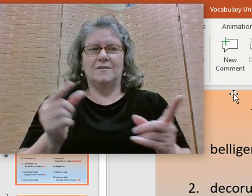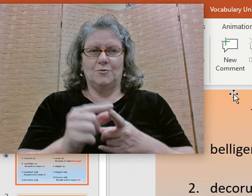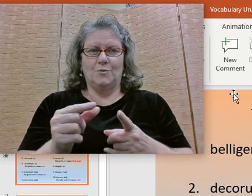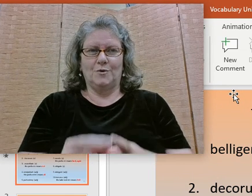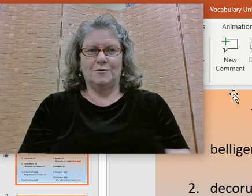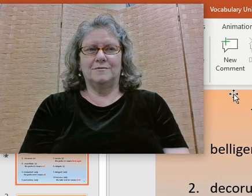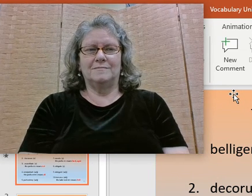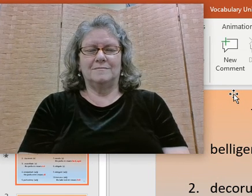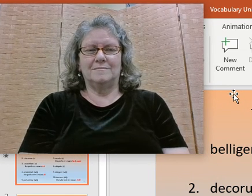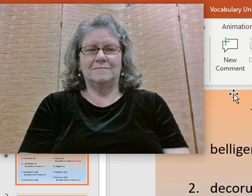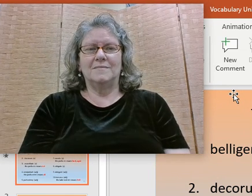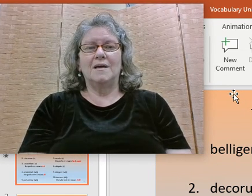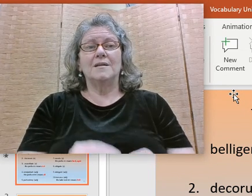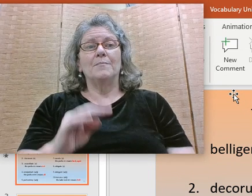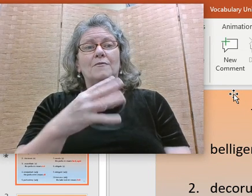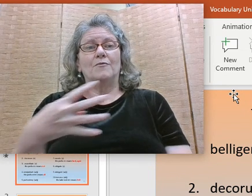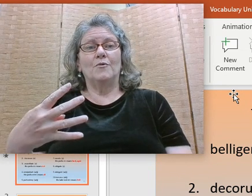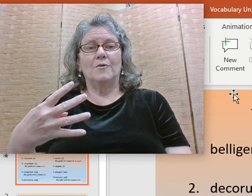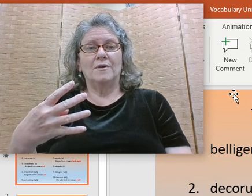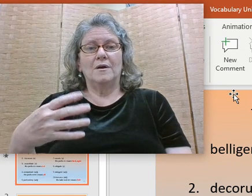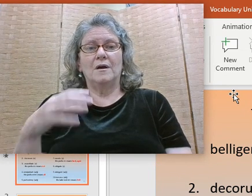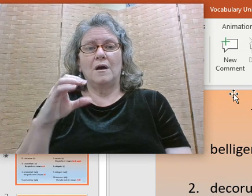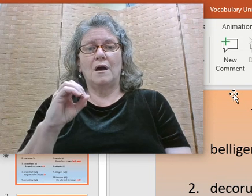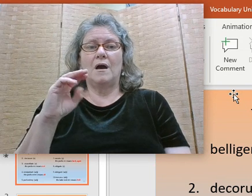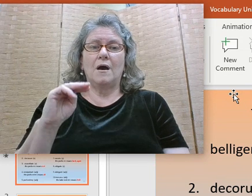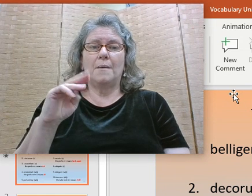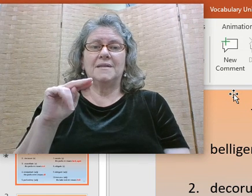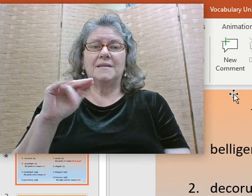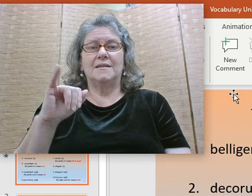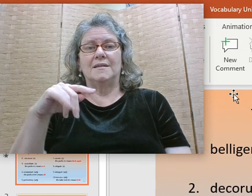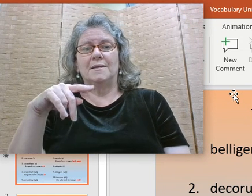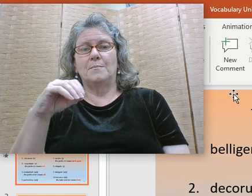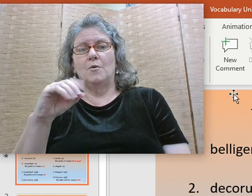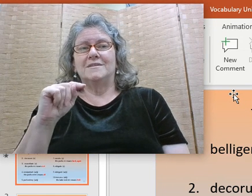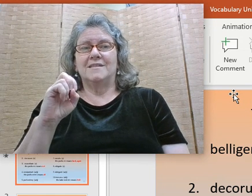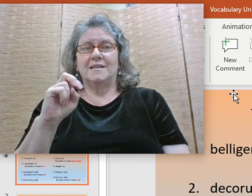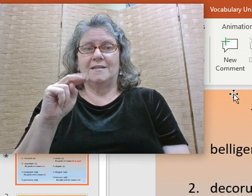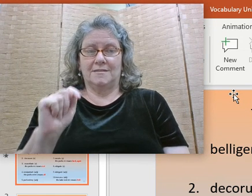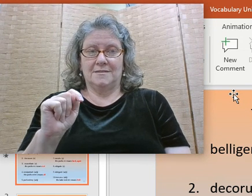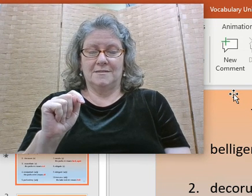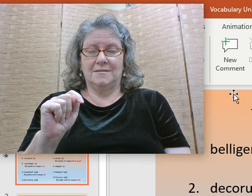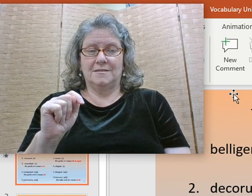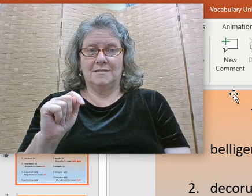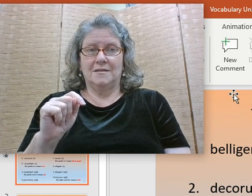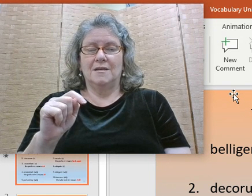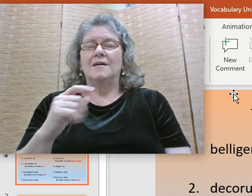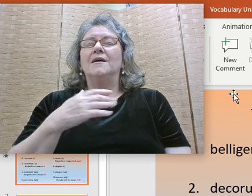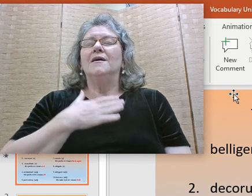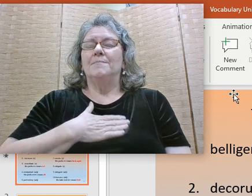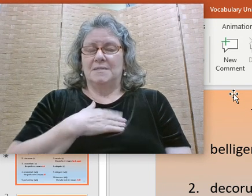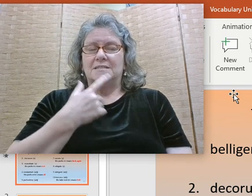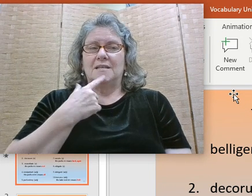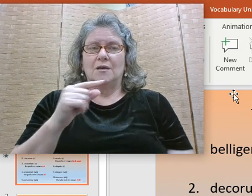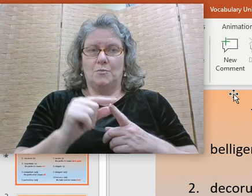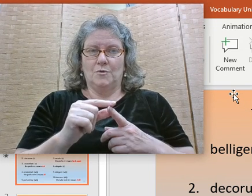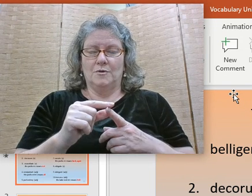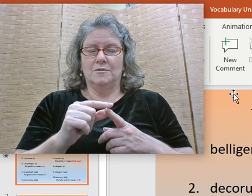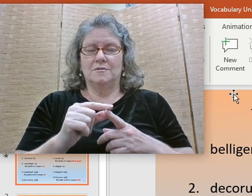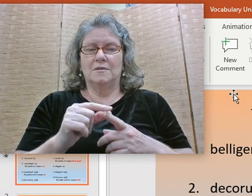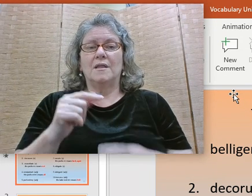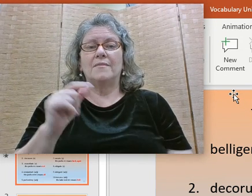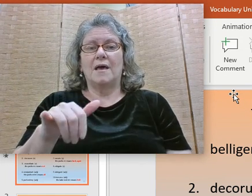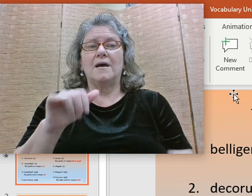word. Number 4, omnipotent. Okay, remember, please make sure you're repeating these words after me. It's an